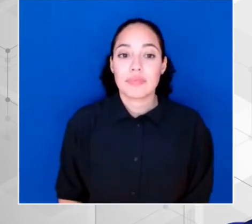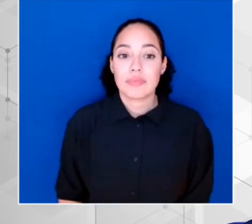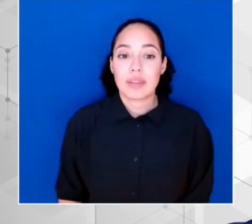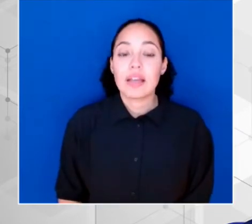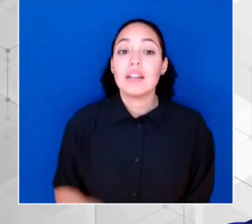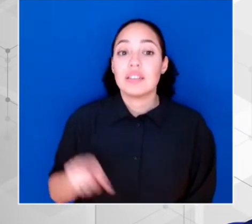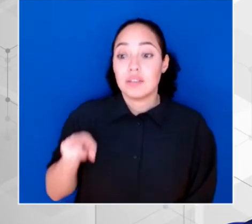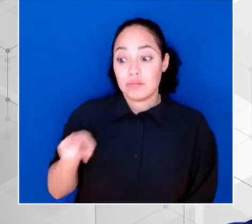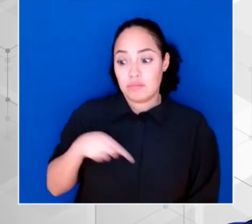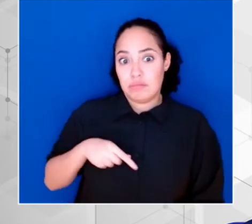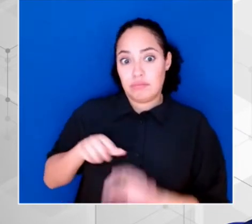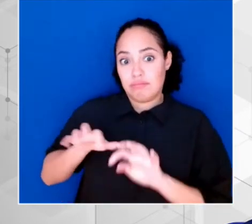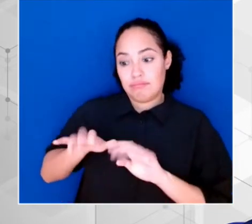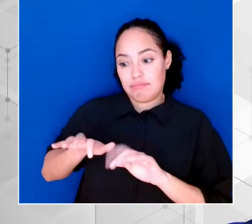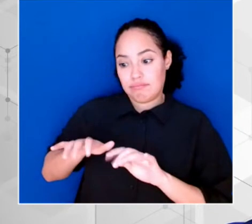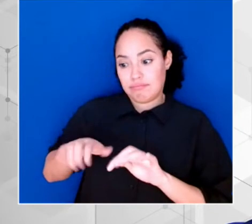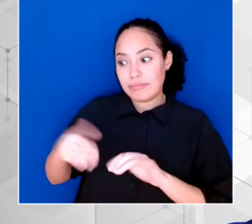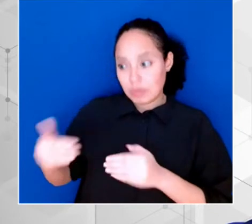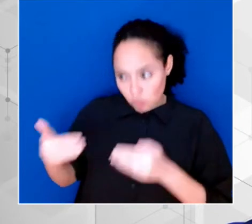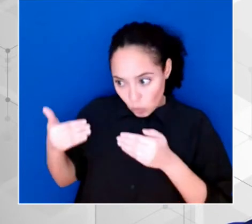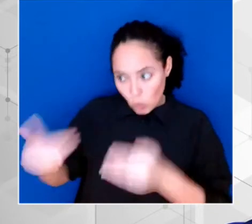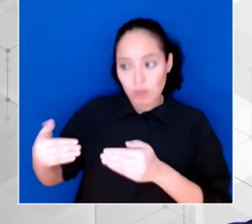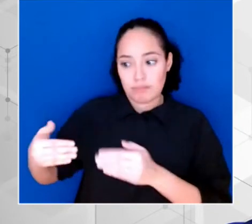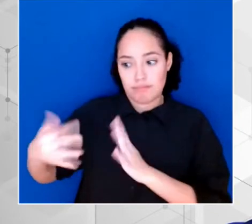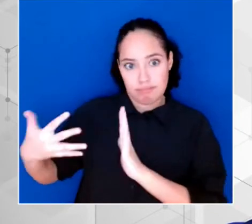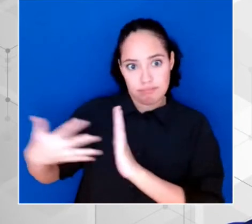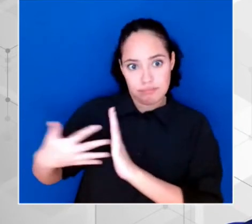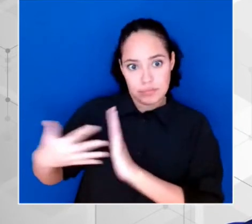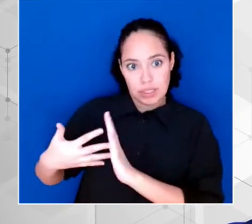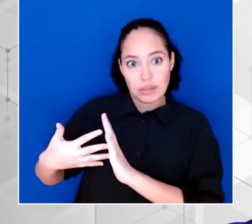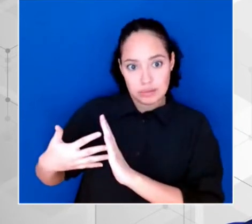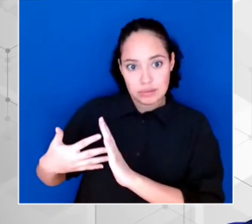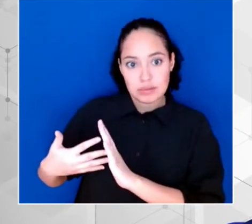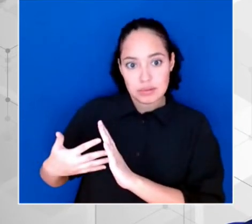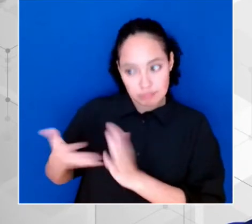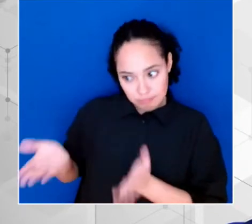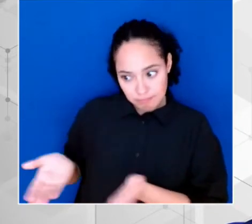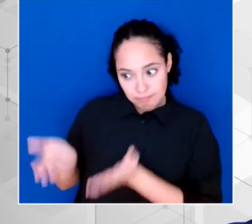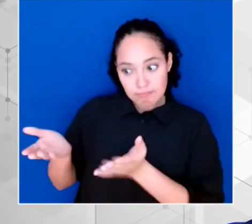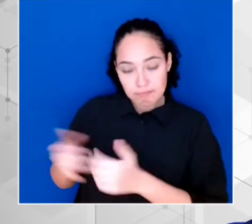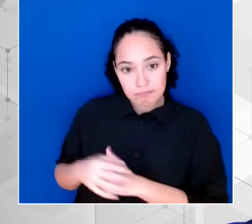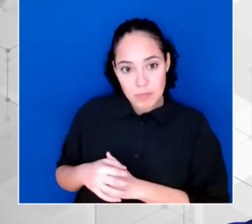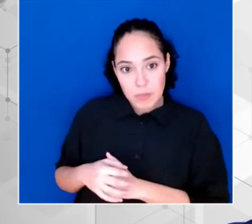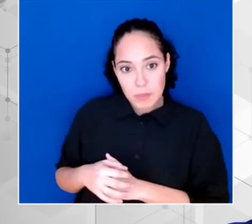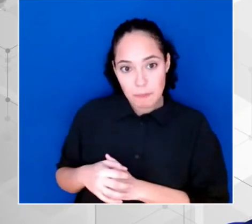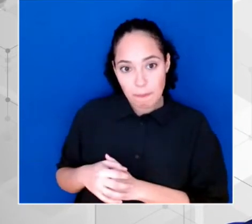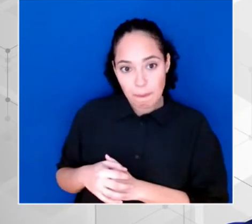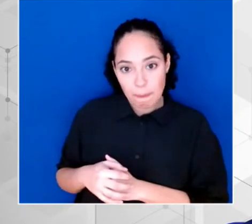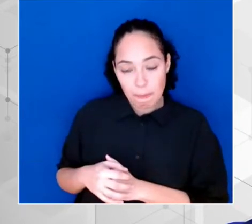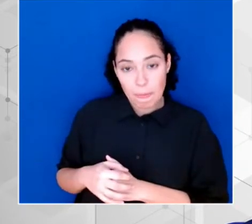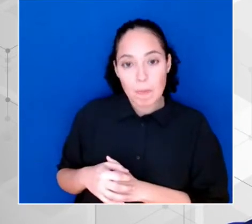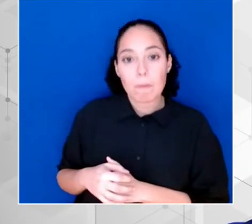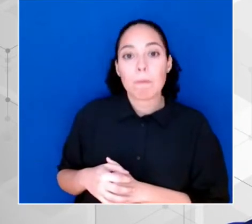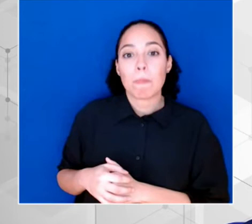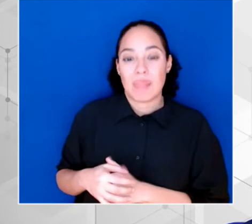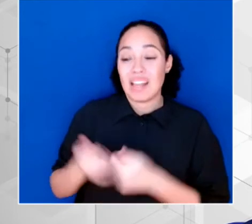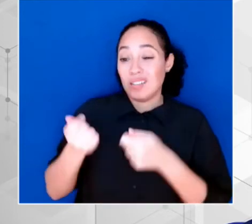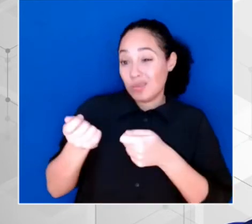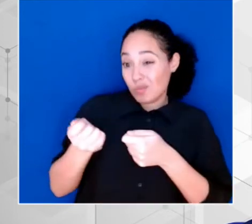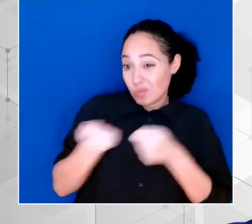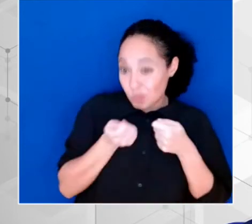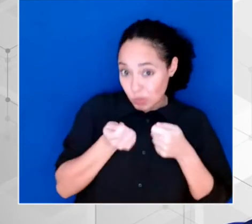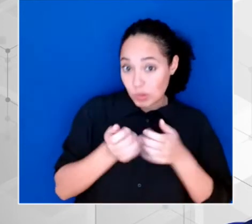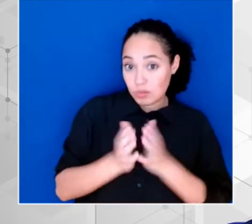tests when I create a pull request to my main branch. So when you create a